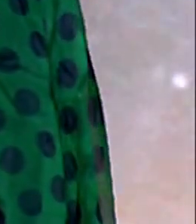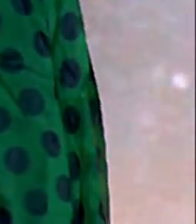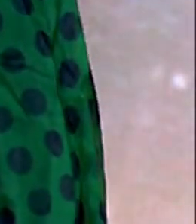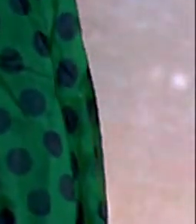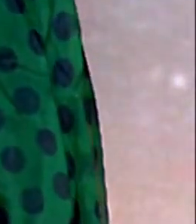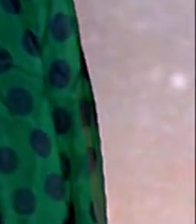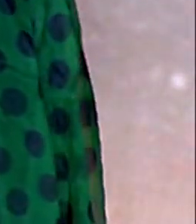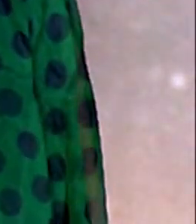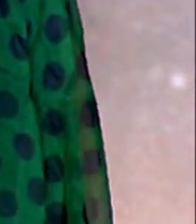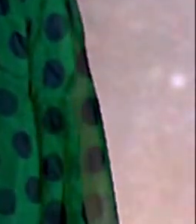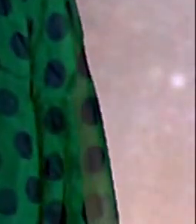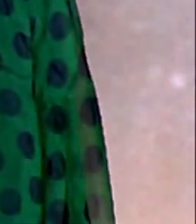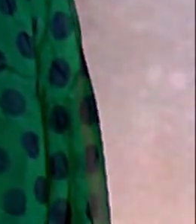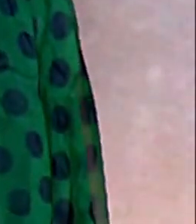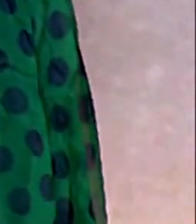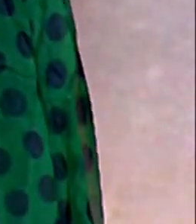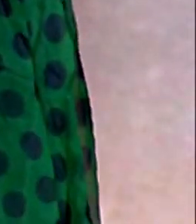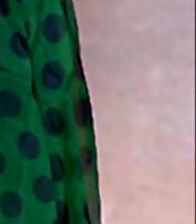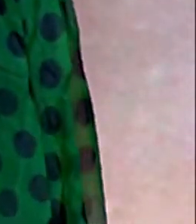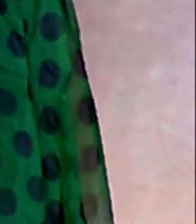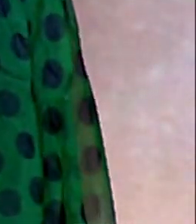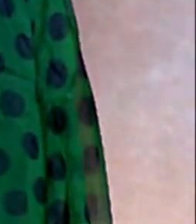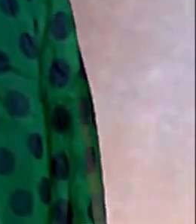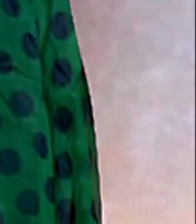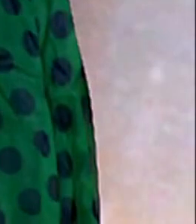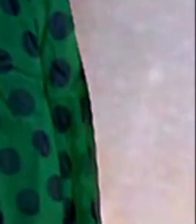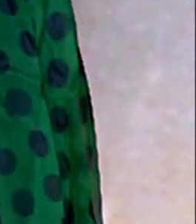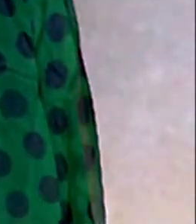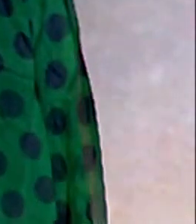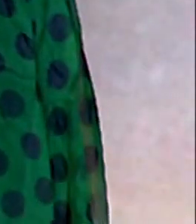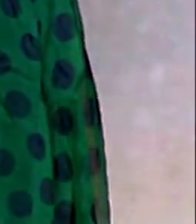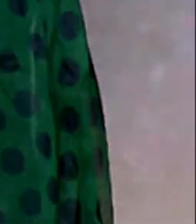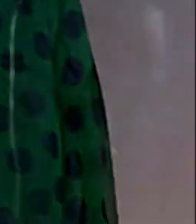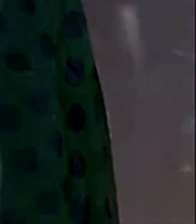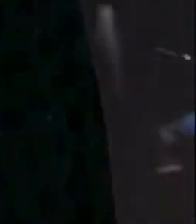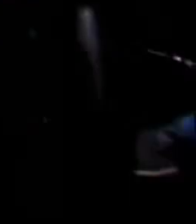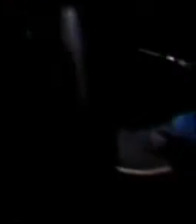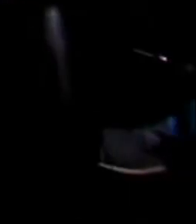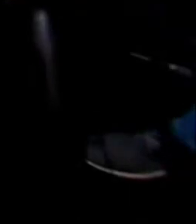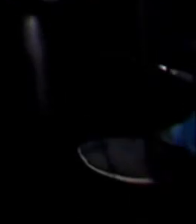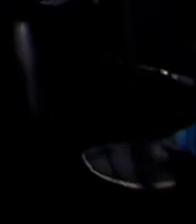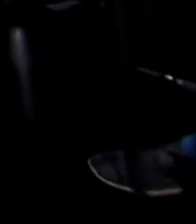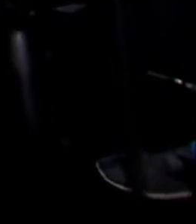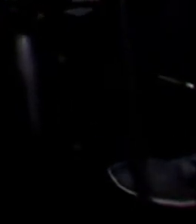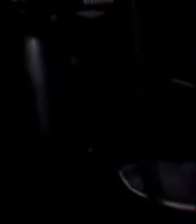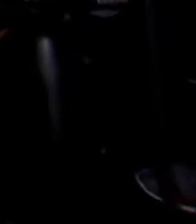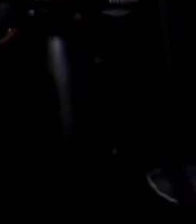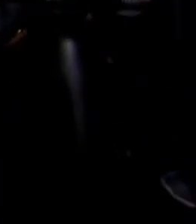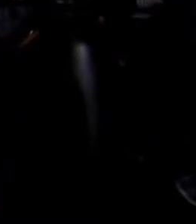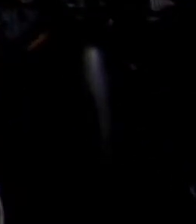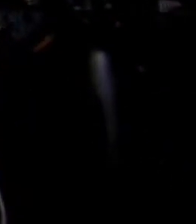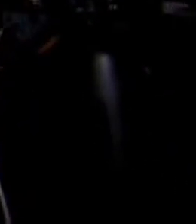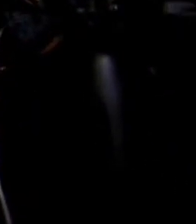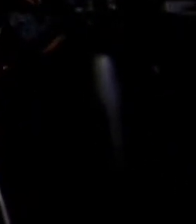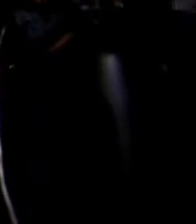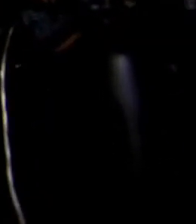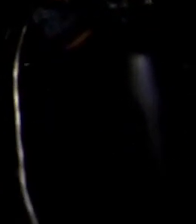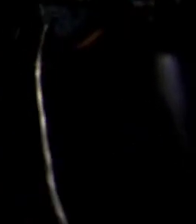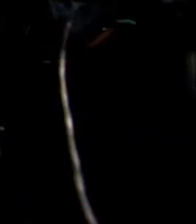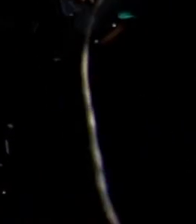Oh, worship and adore him. Oh,